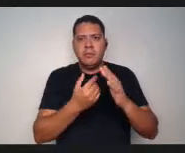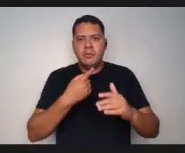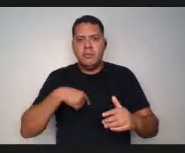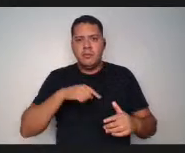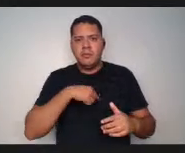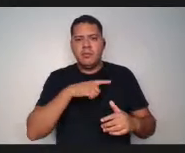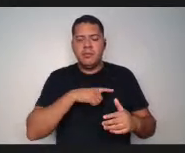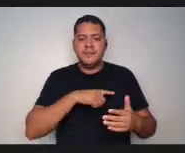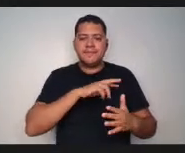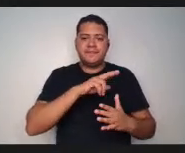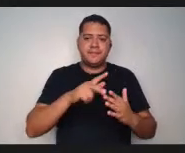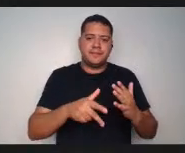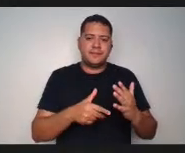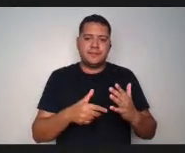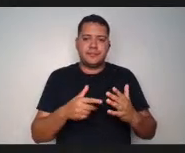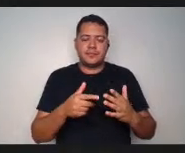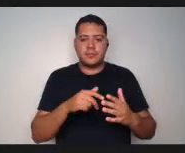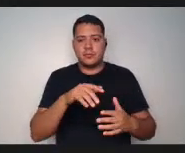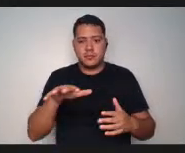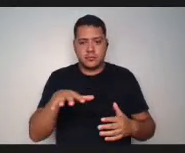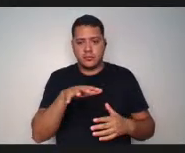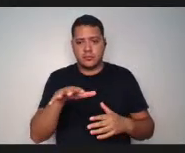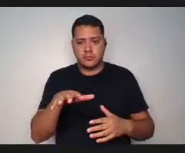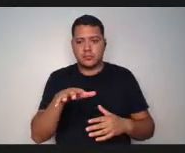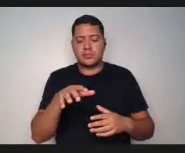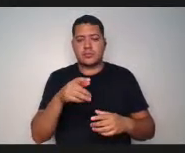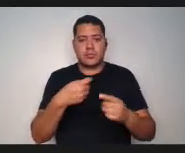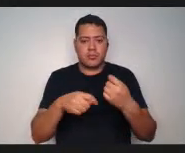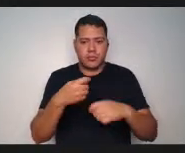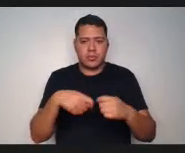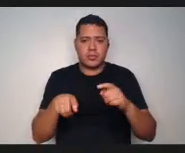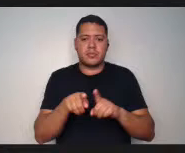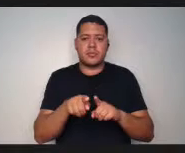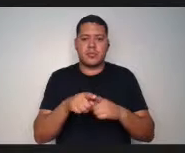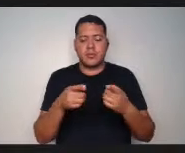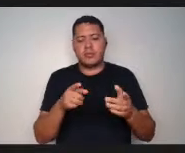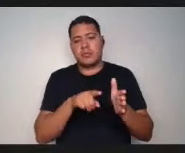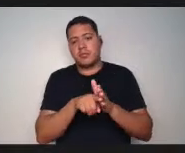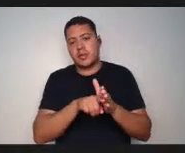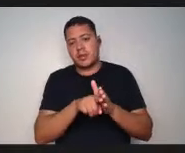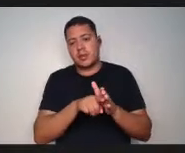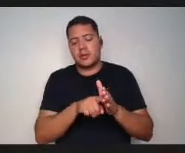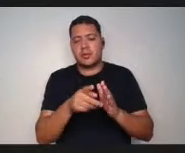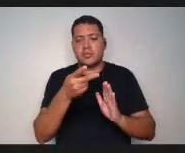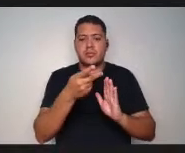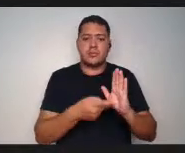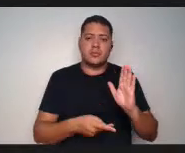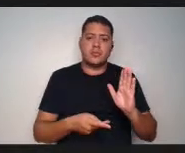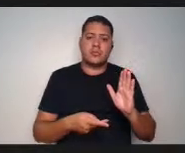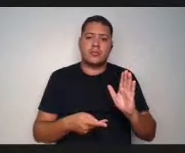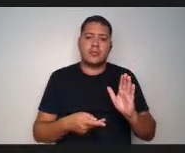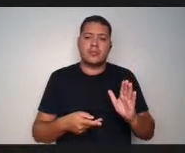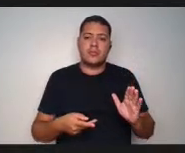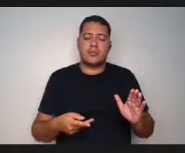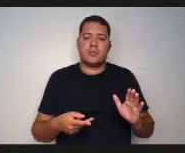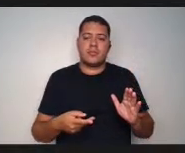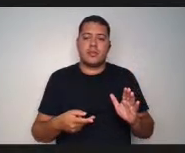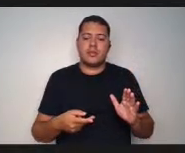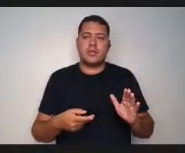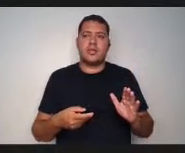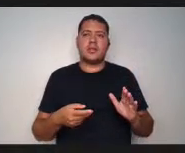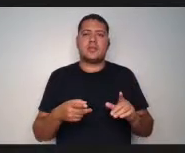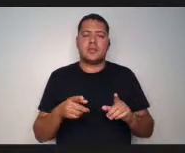summarize workplace research projects like the Quebec Hospital study, programs and policies, or laws and regulations that